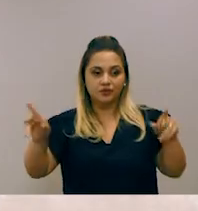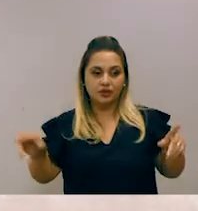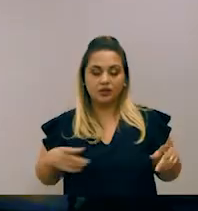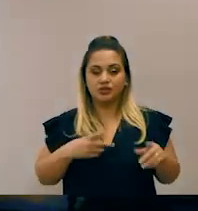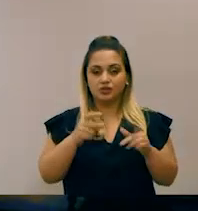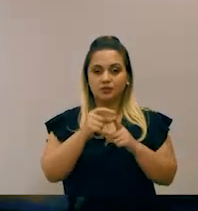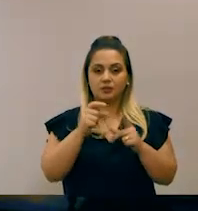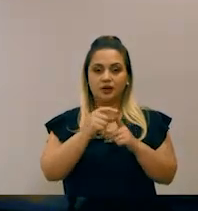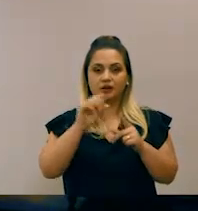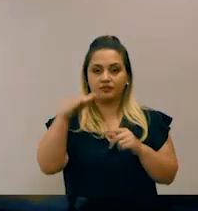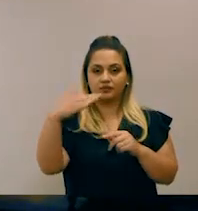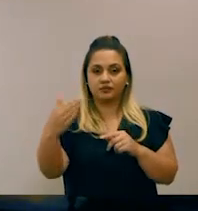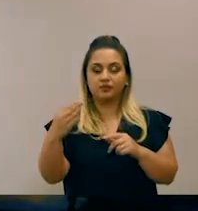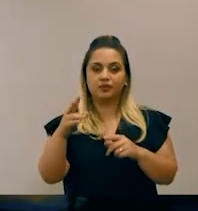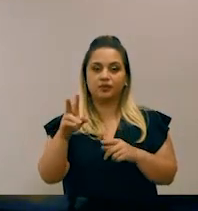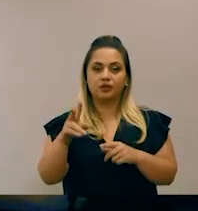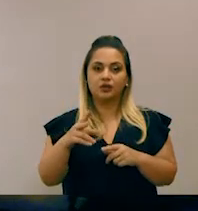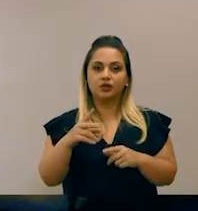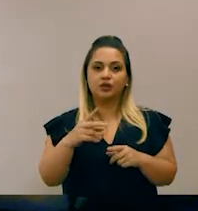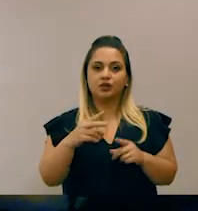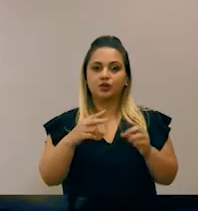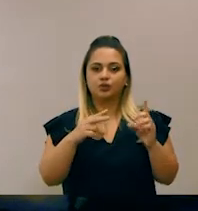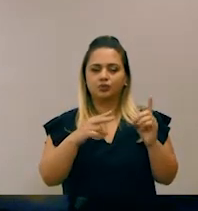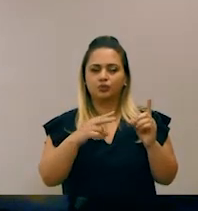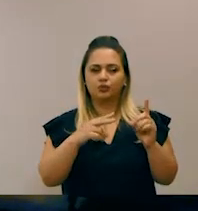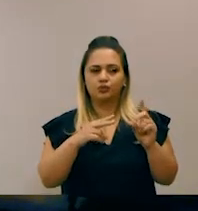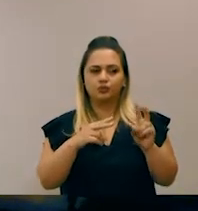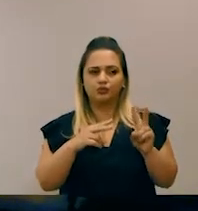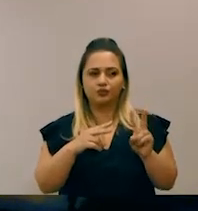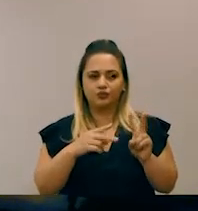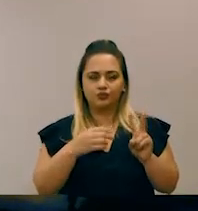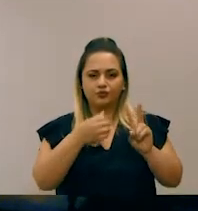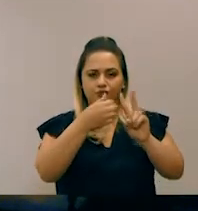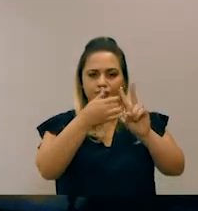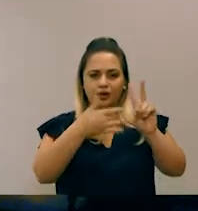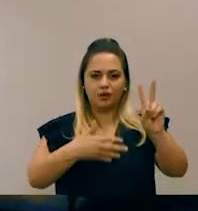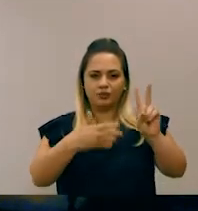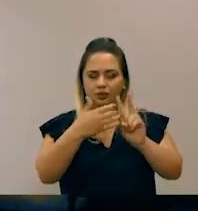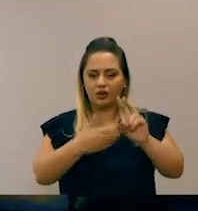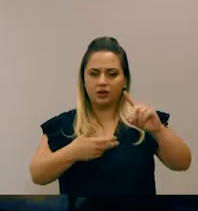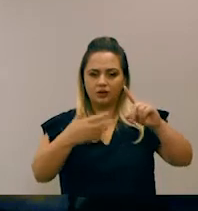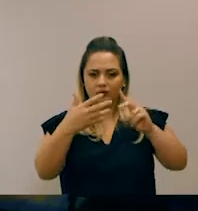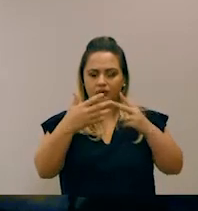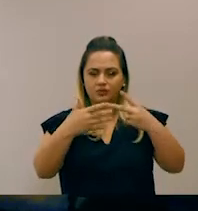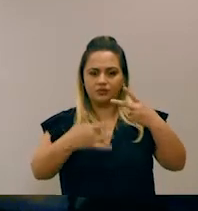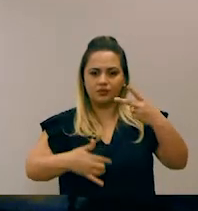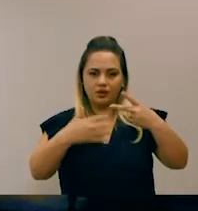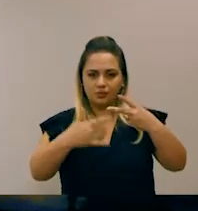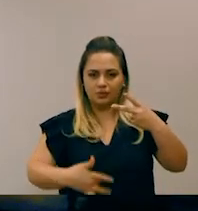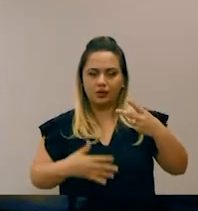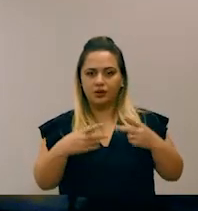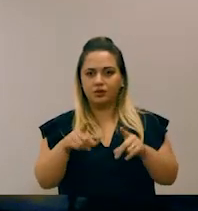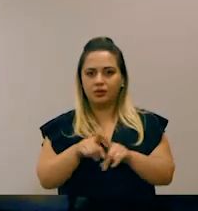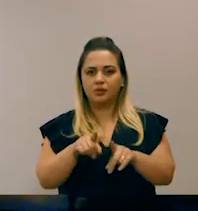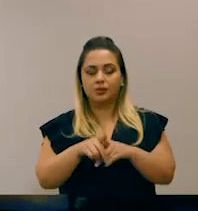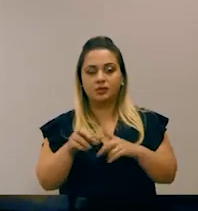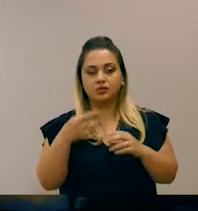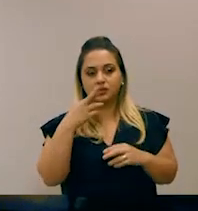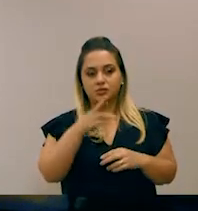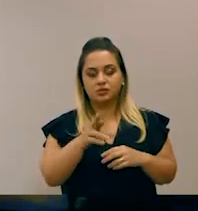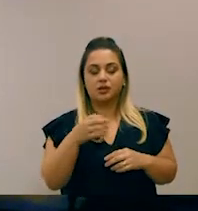strategies for the treatment of words out of the vocabulary. If I could use a strategy that would be more